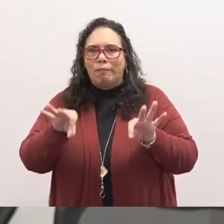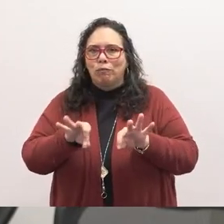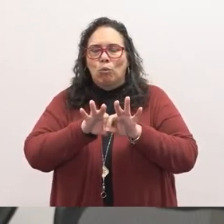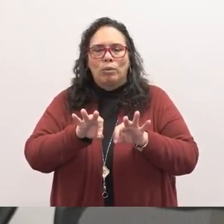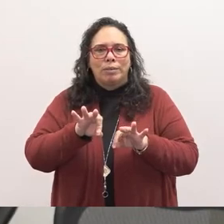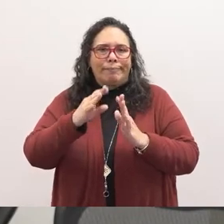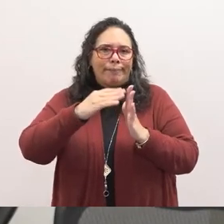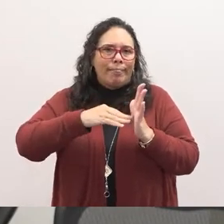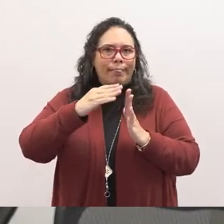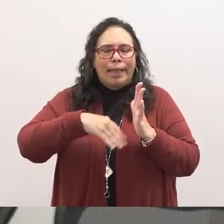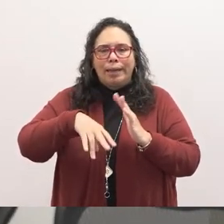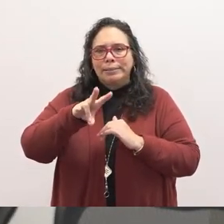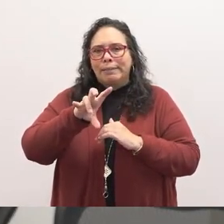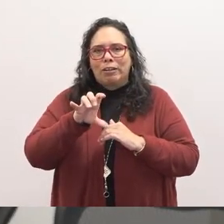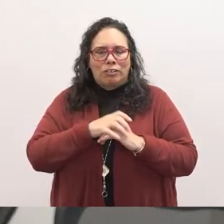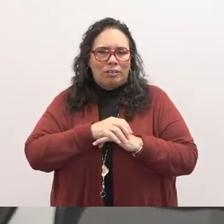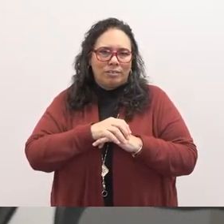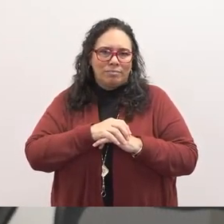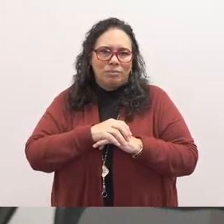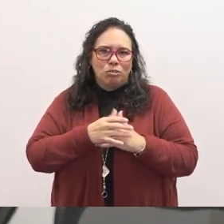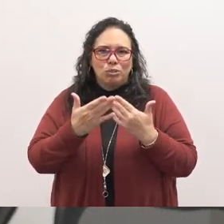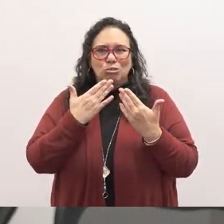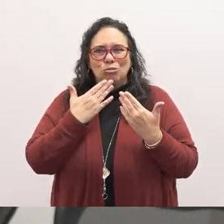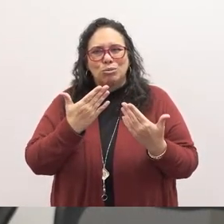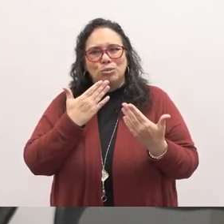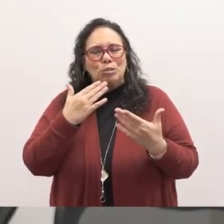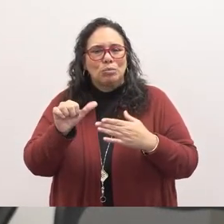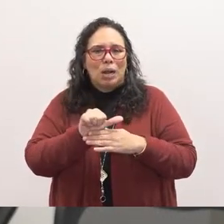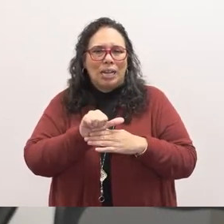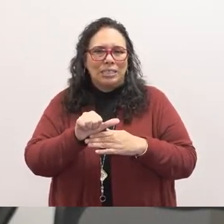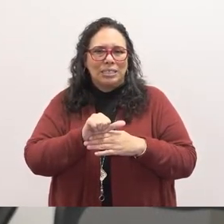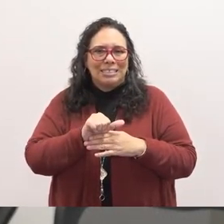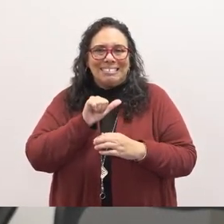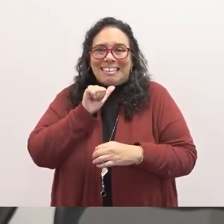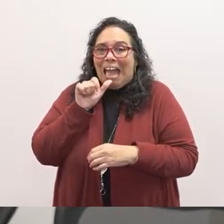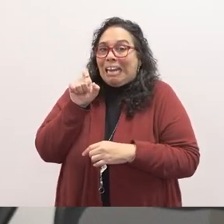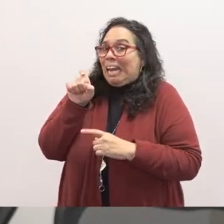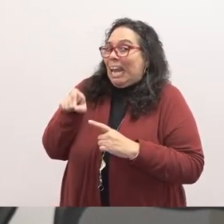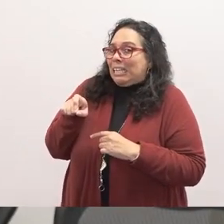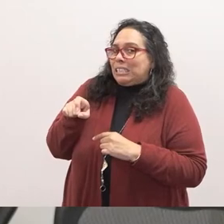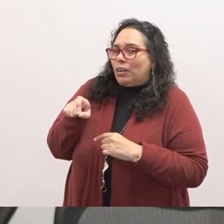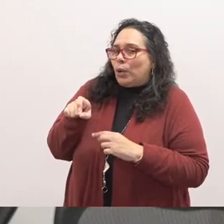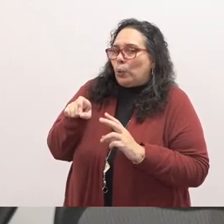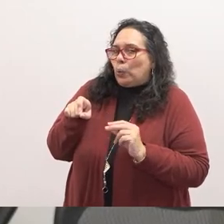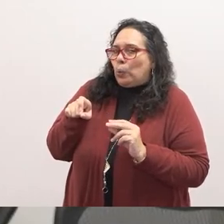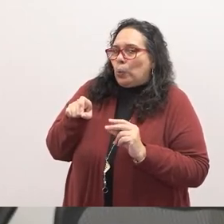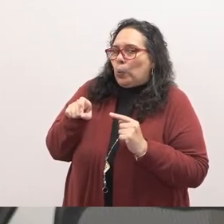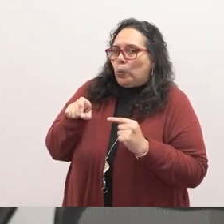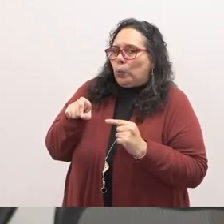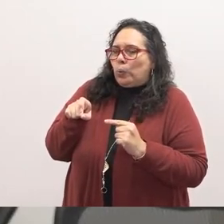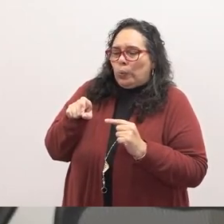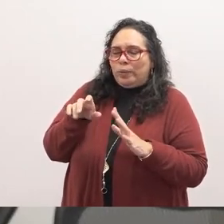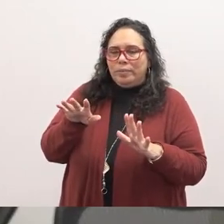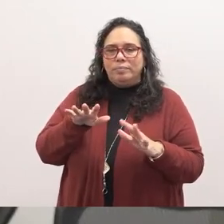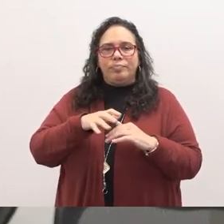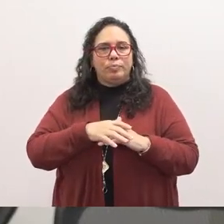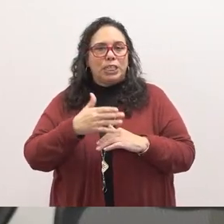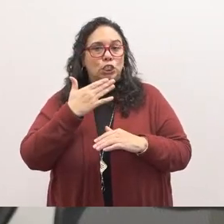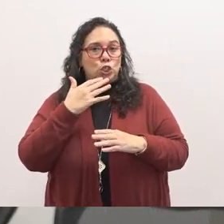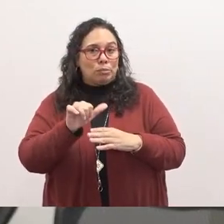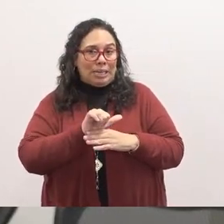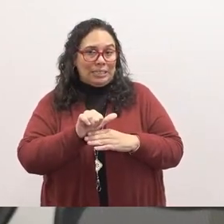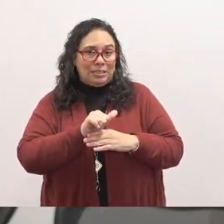So it's a good practice. It's not necessary, It's not necessarily that you have to do